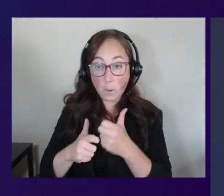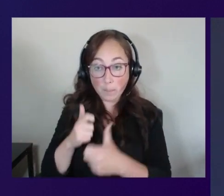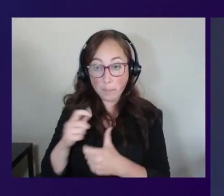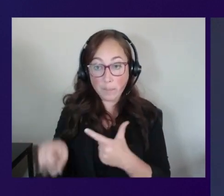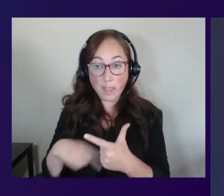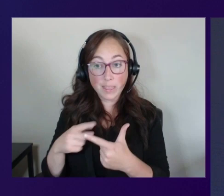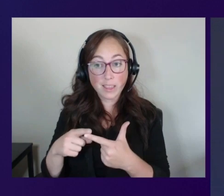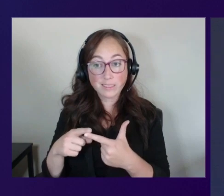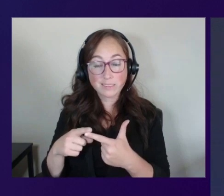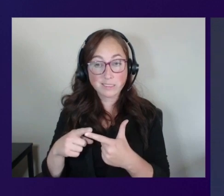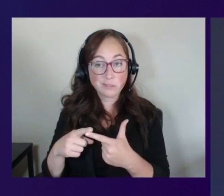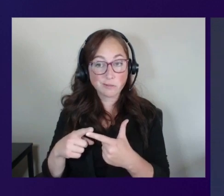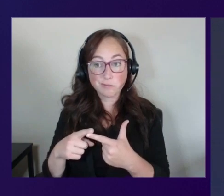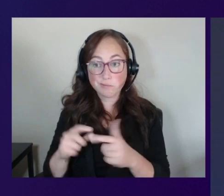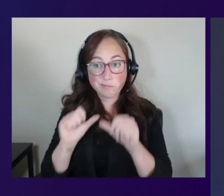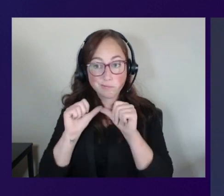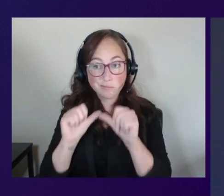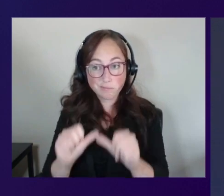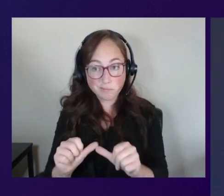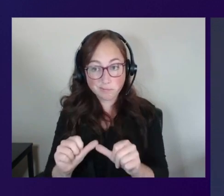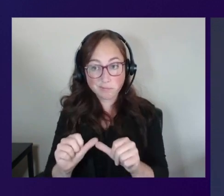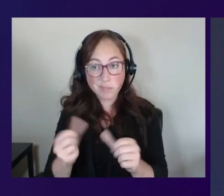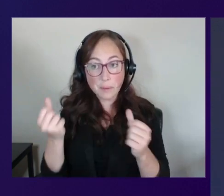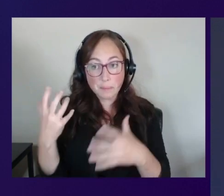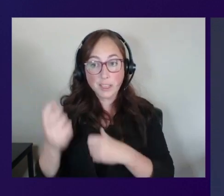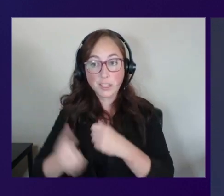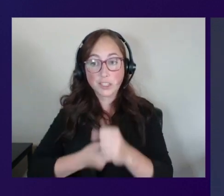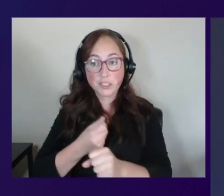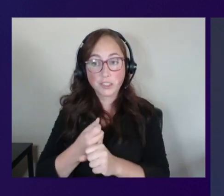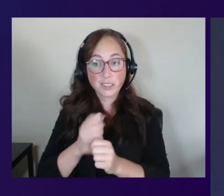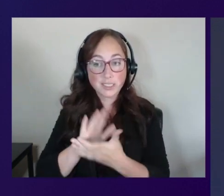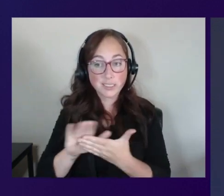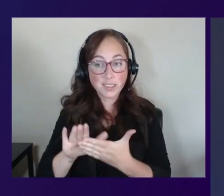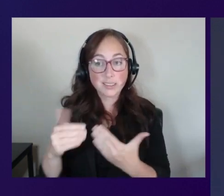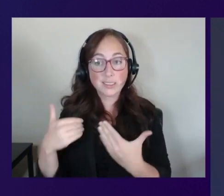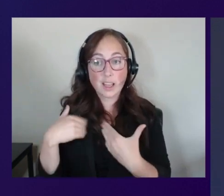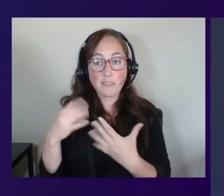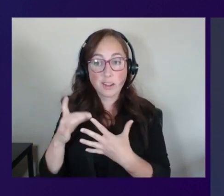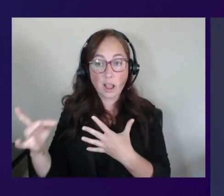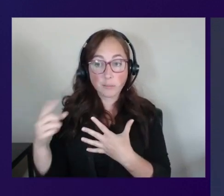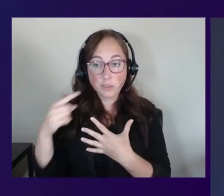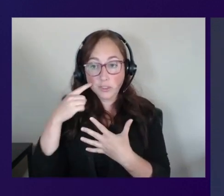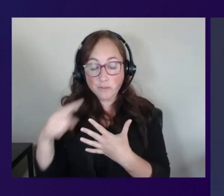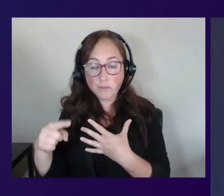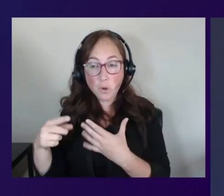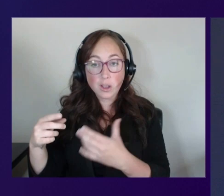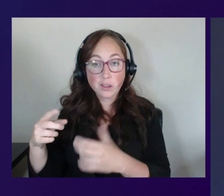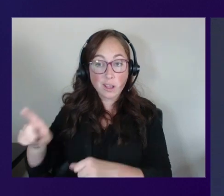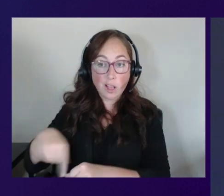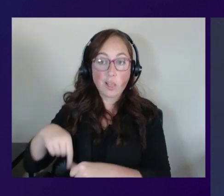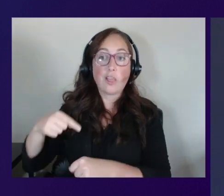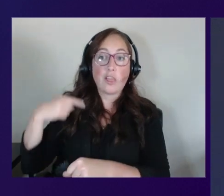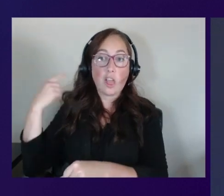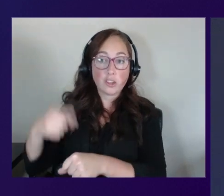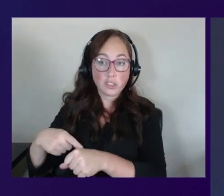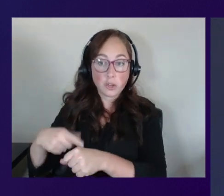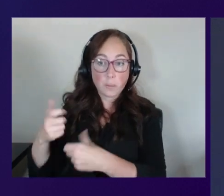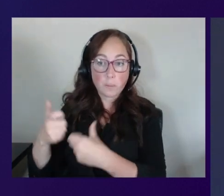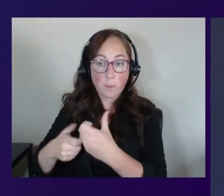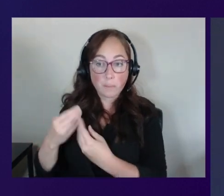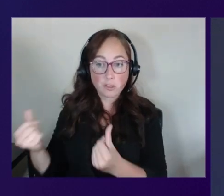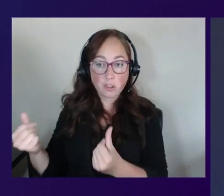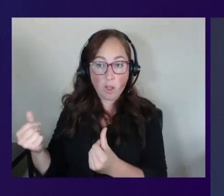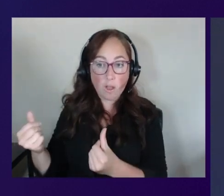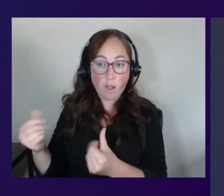kind of stuck around for years and years. So it's nice to be able to have an option to get away from some of those long-term legacy problem solving. Yeah, and the